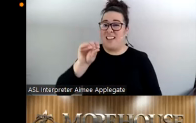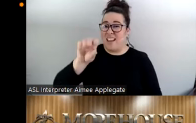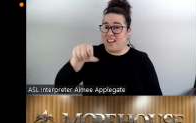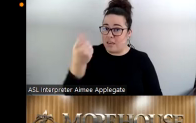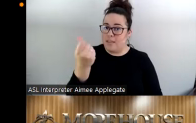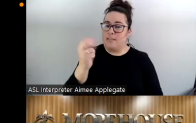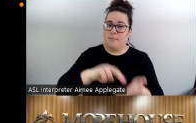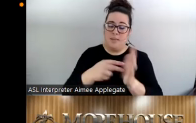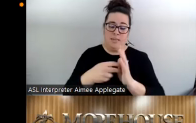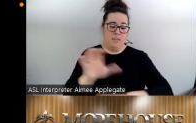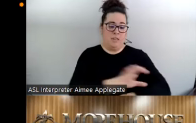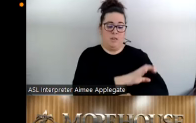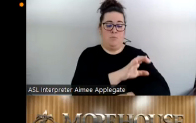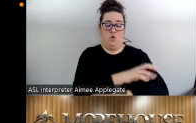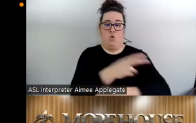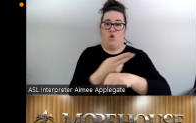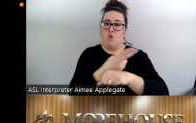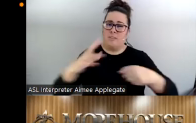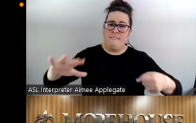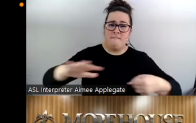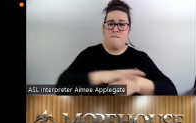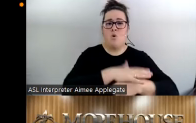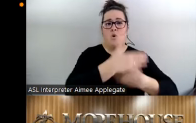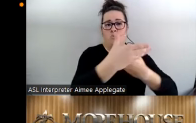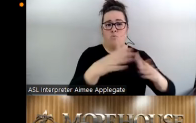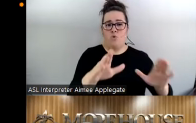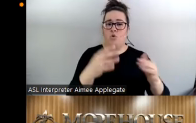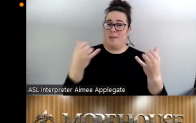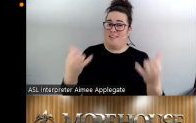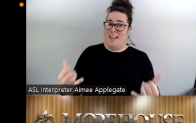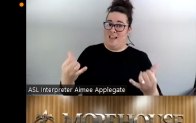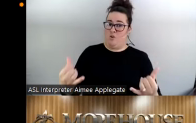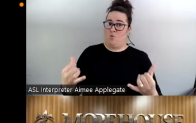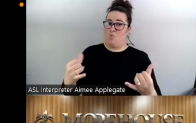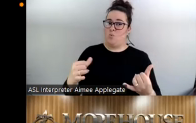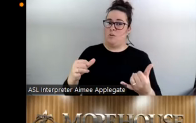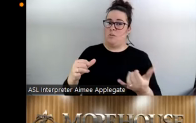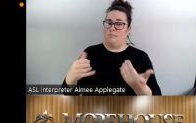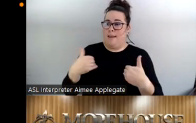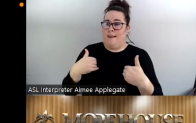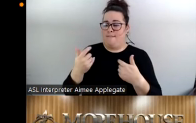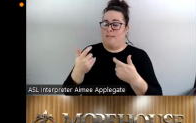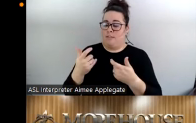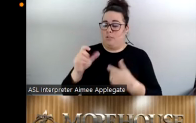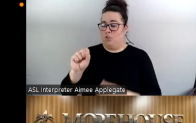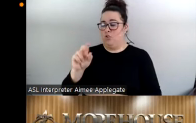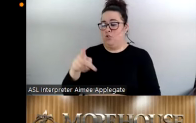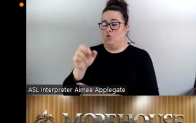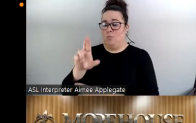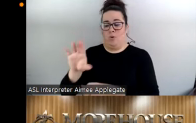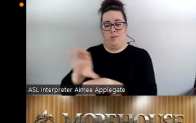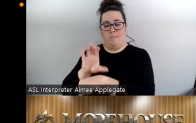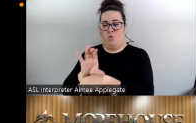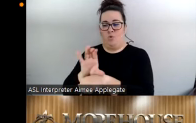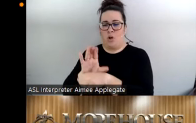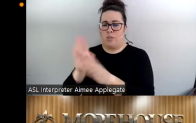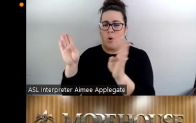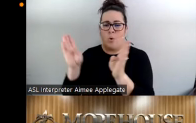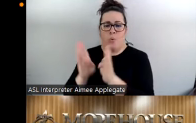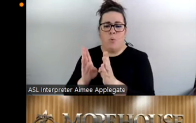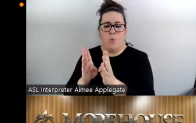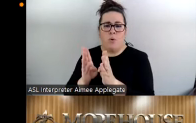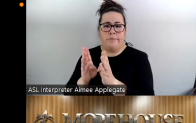room to now in 2010, we have supercomputers in our pockets. That we really were able to really see these